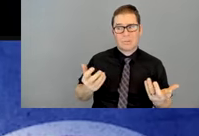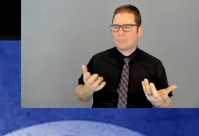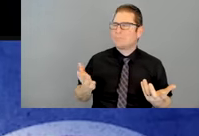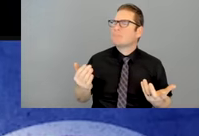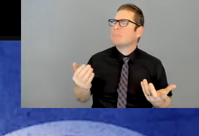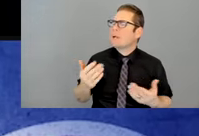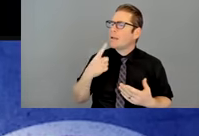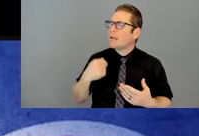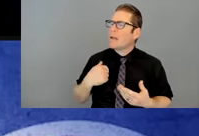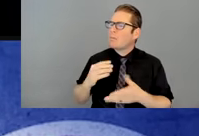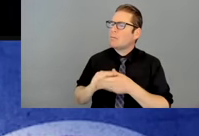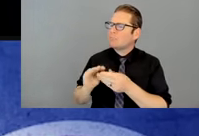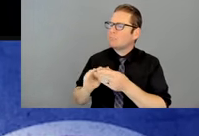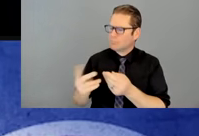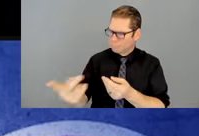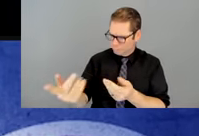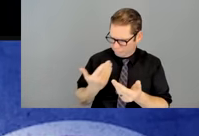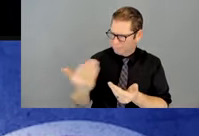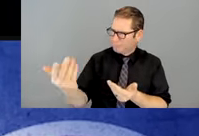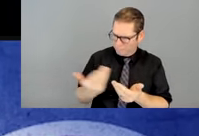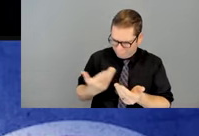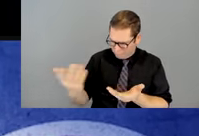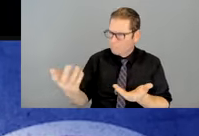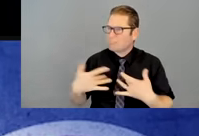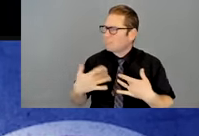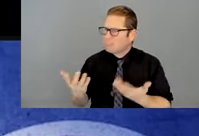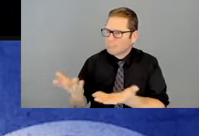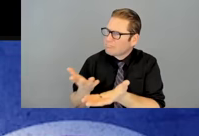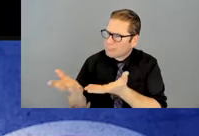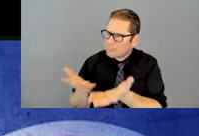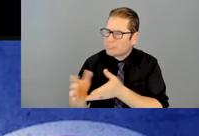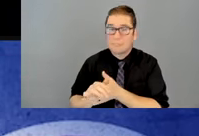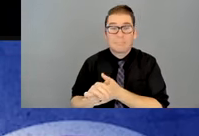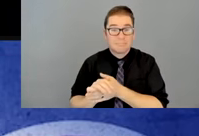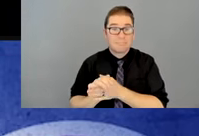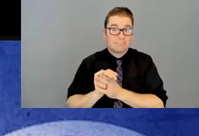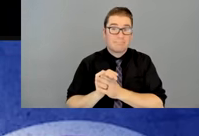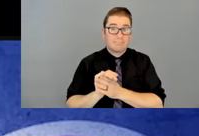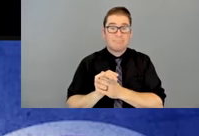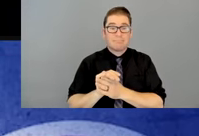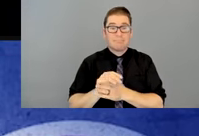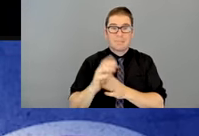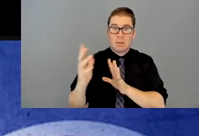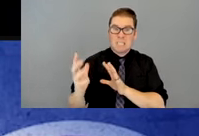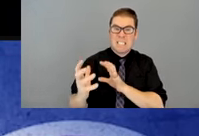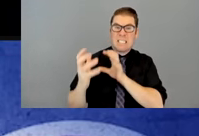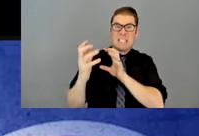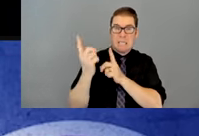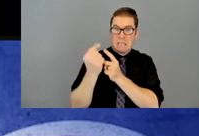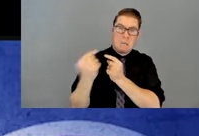happening between us. So approaching conflict with empathy